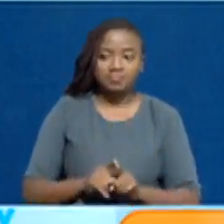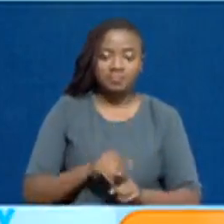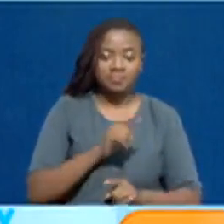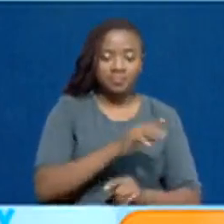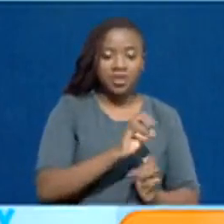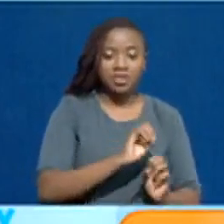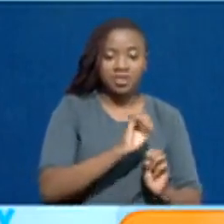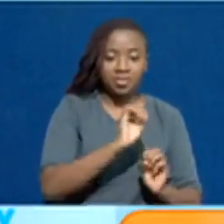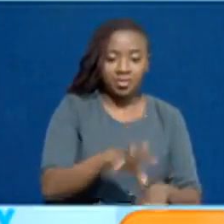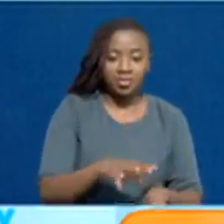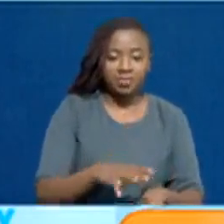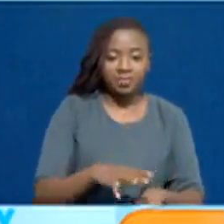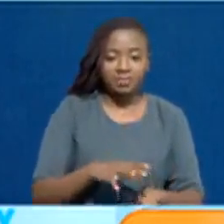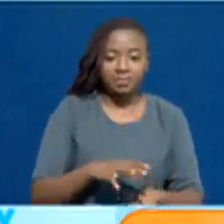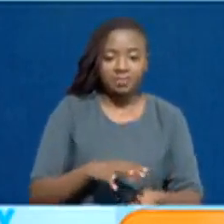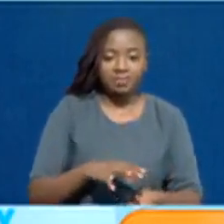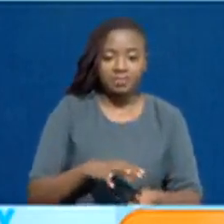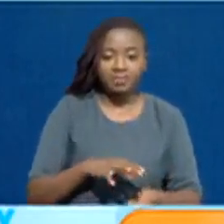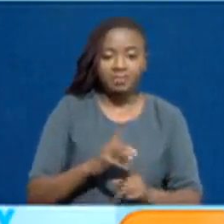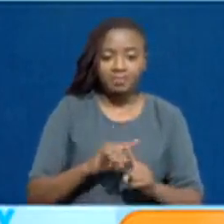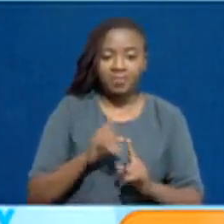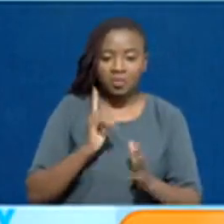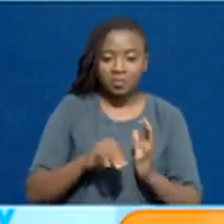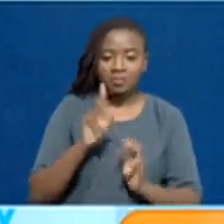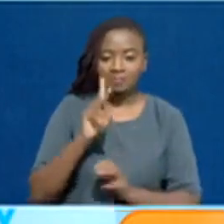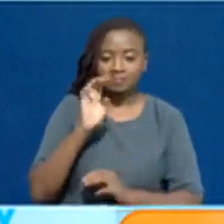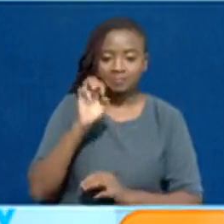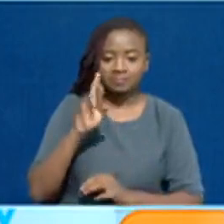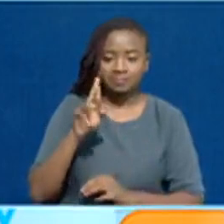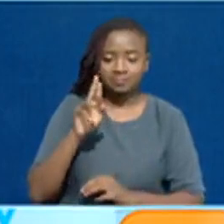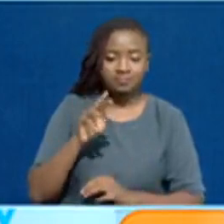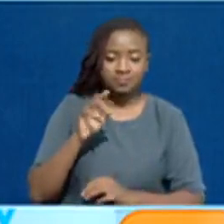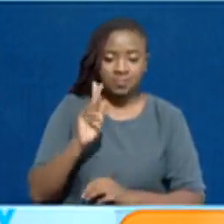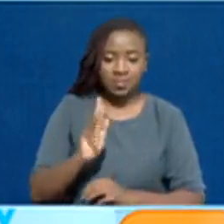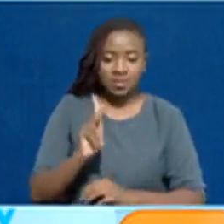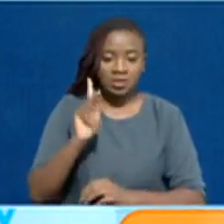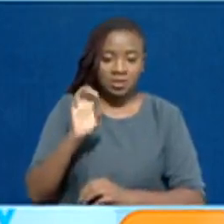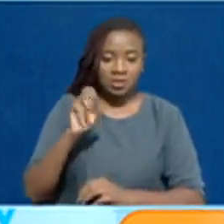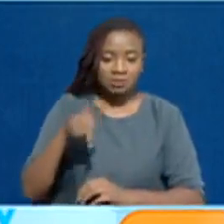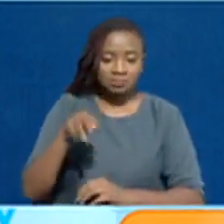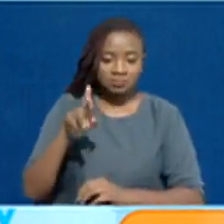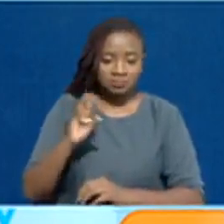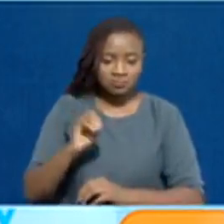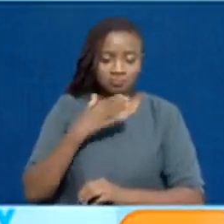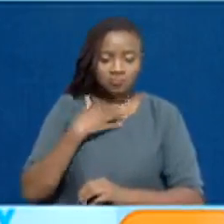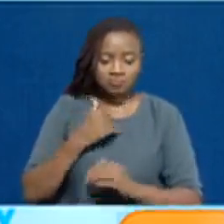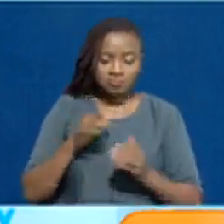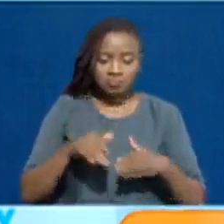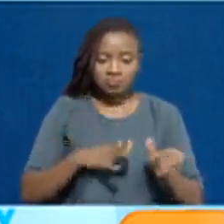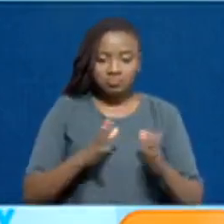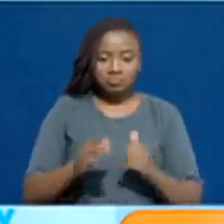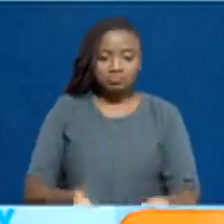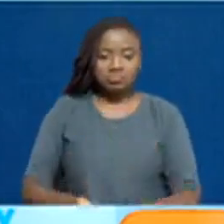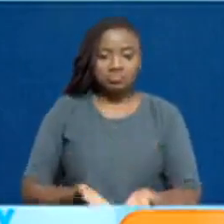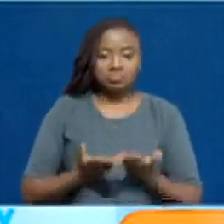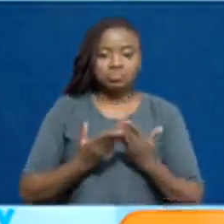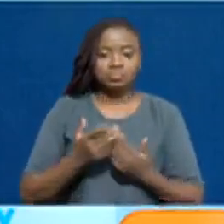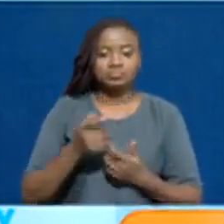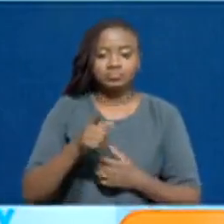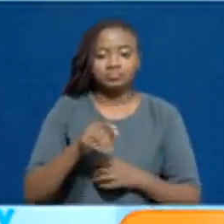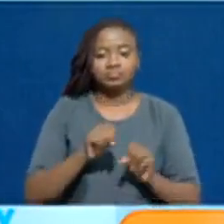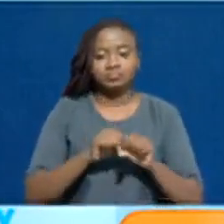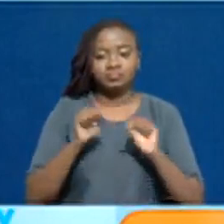of into the environment. But now what KEPRO is trying to encourage is a transition towards a recycling ecosystem. Of course, realization